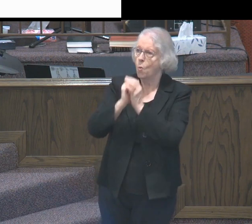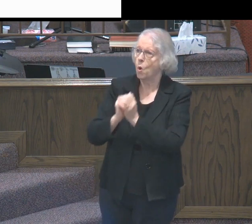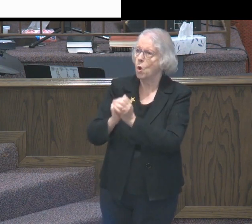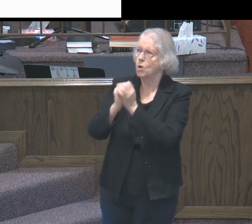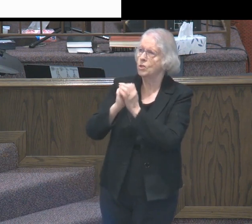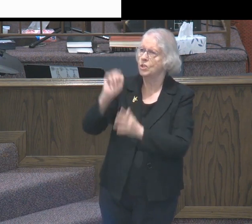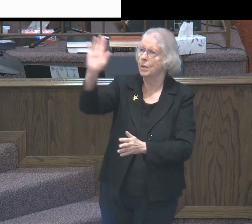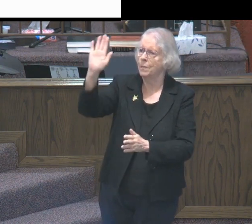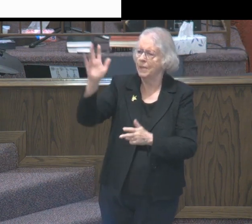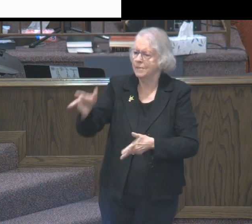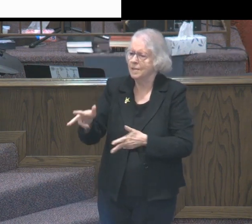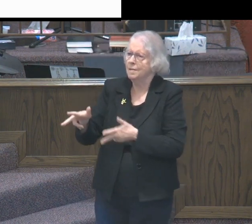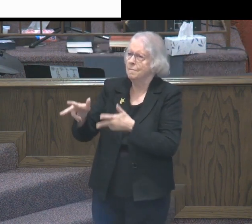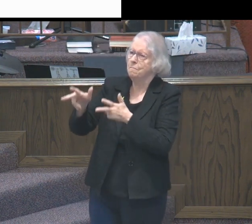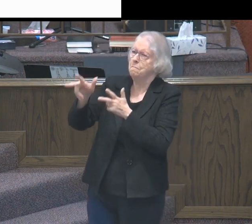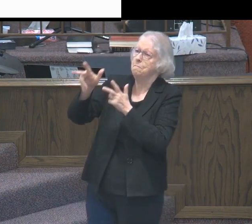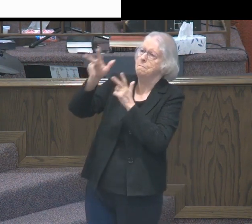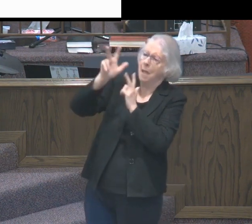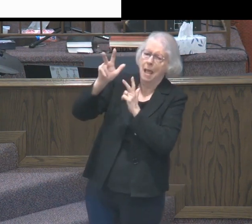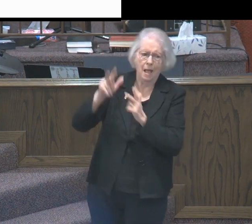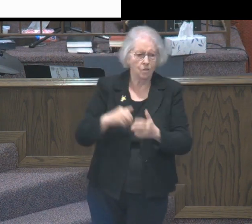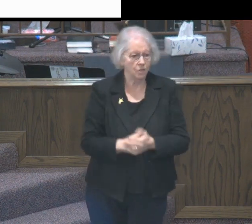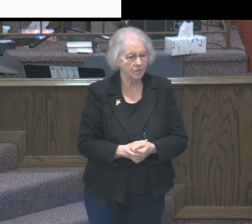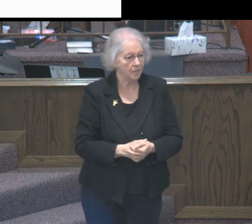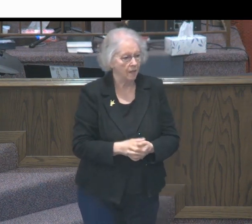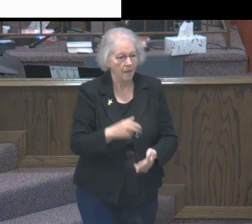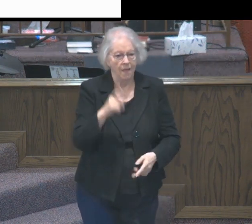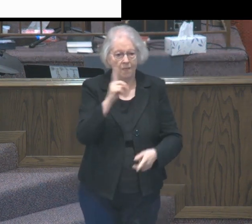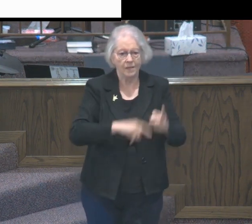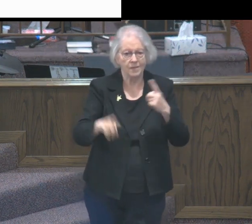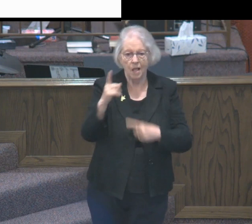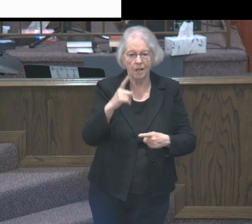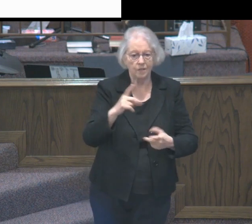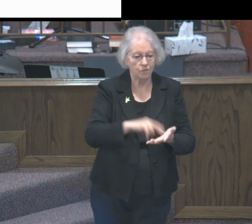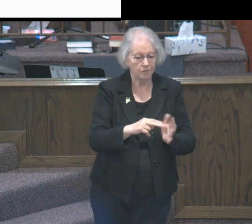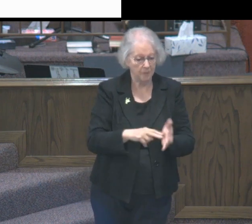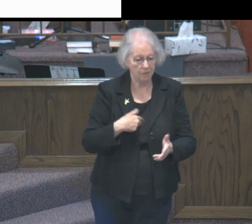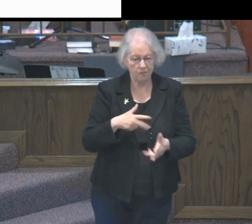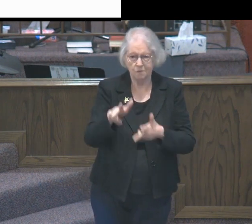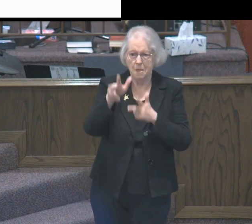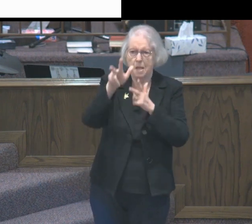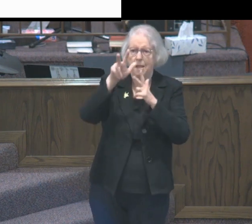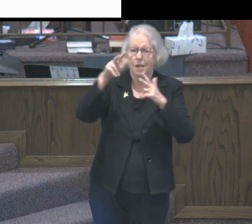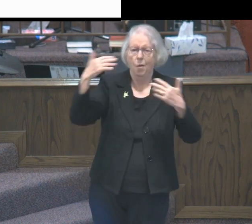of the law. The essence of the law is only twofold.